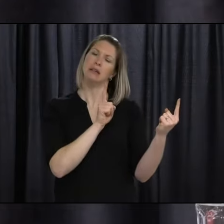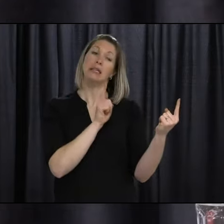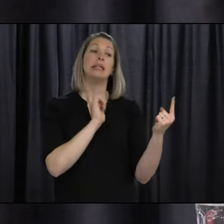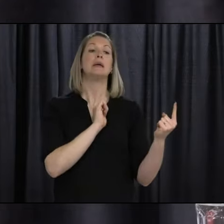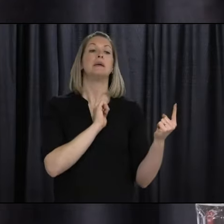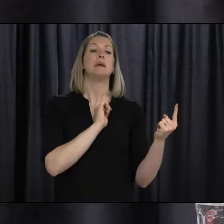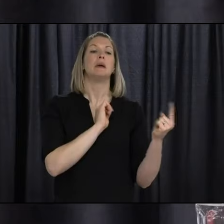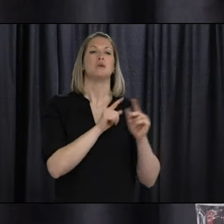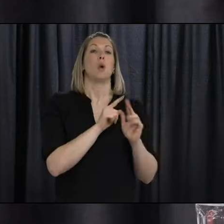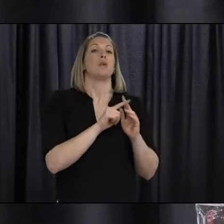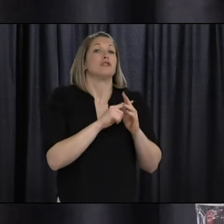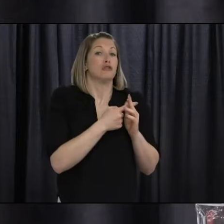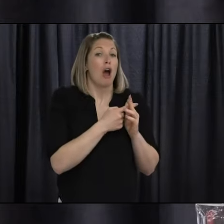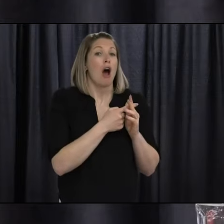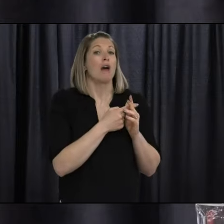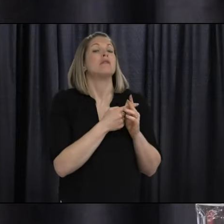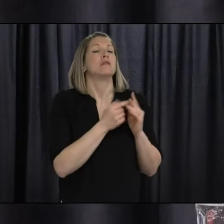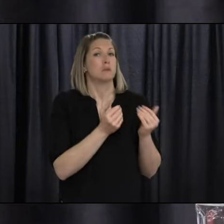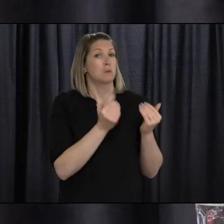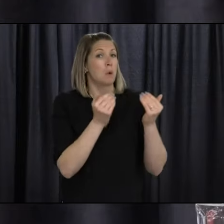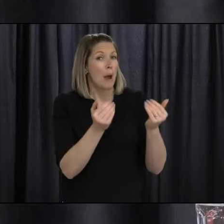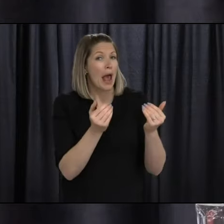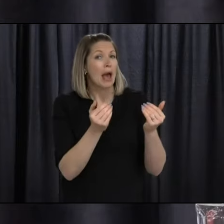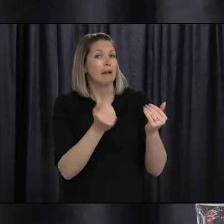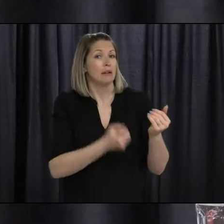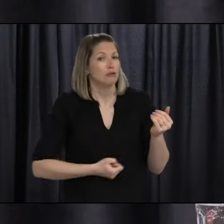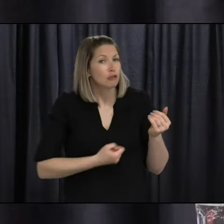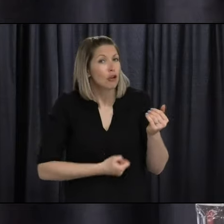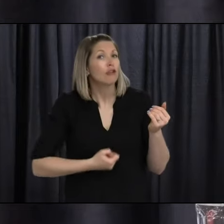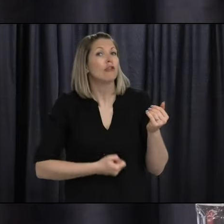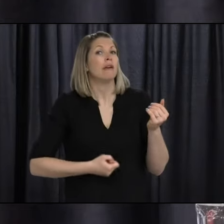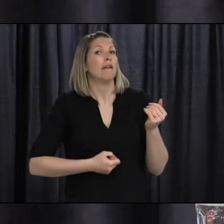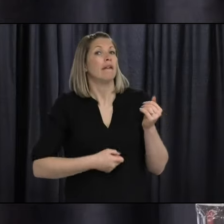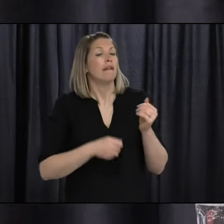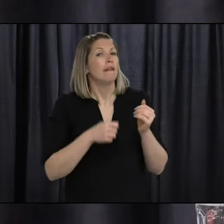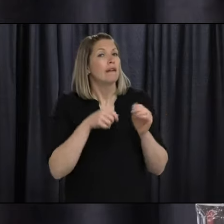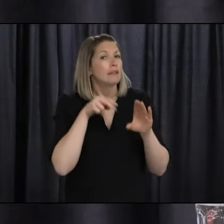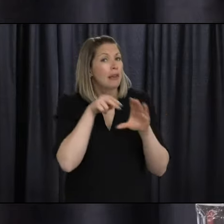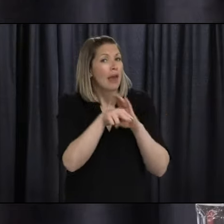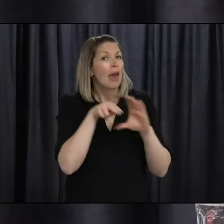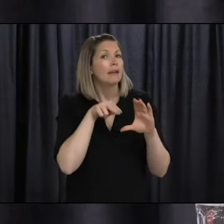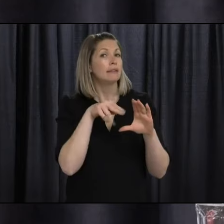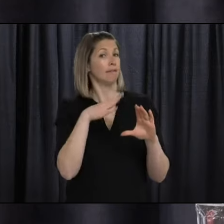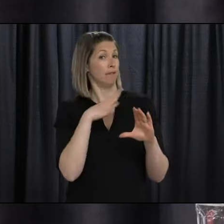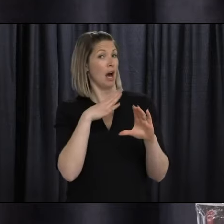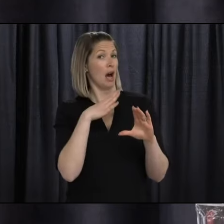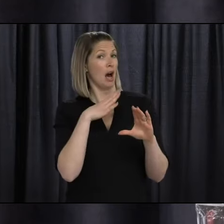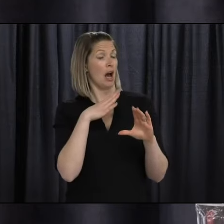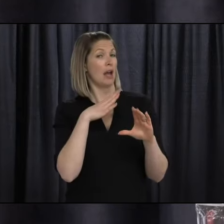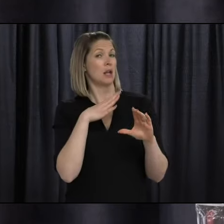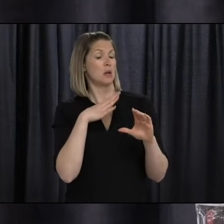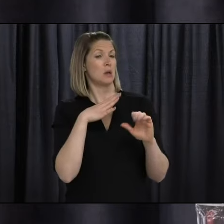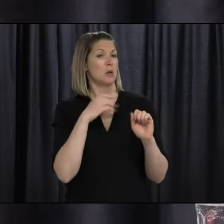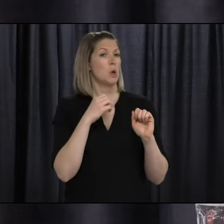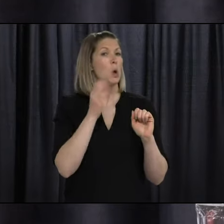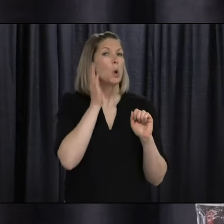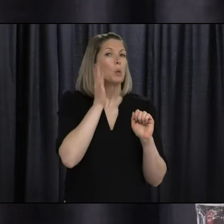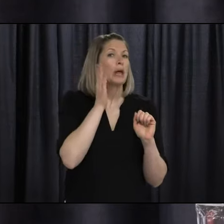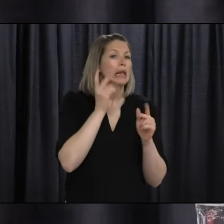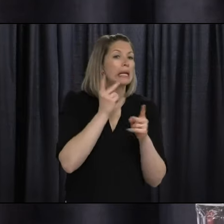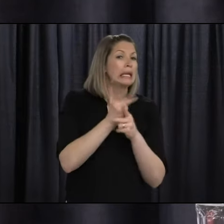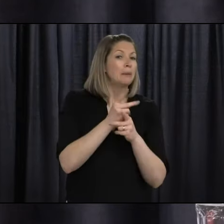reassessed. At some point, we're going to have to continue to keep beds free, but whether that is 20% of our capacity